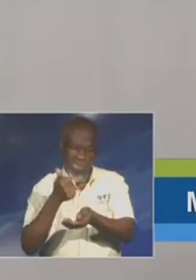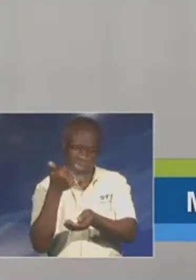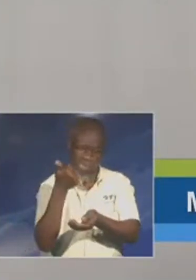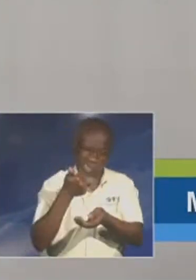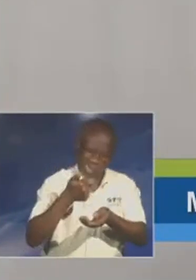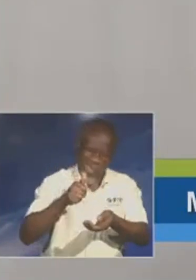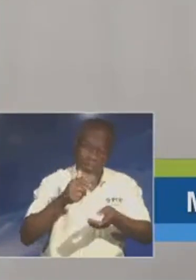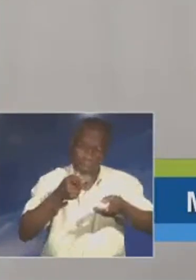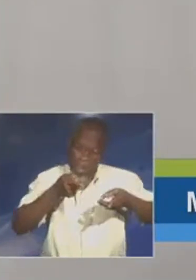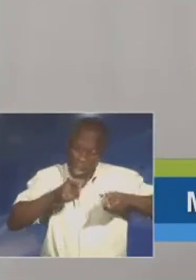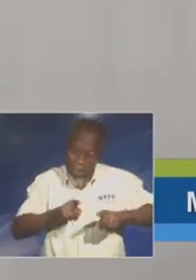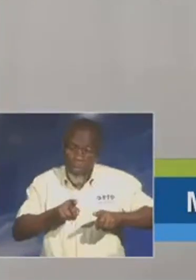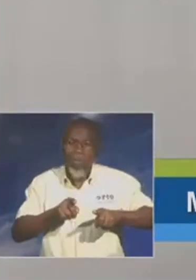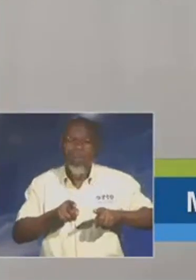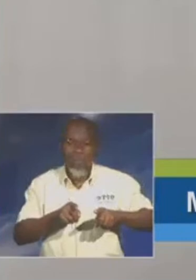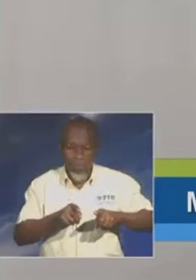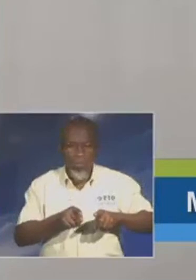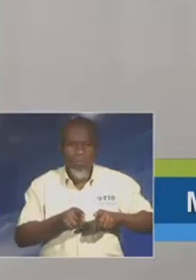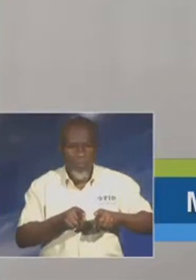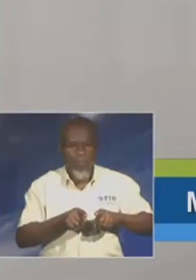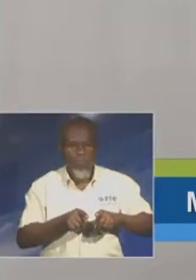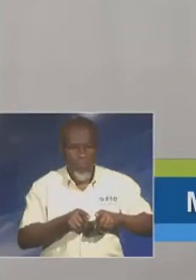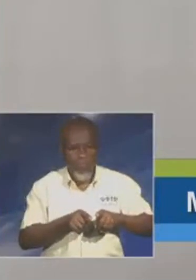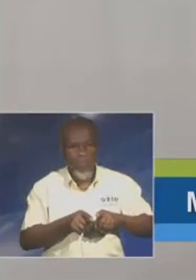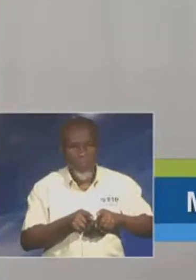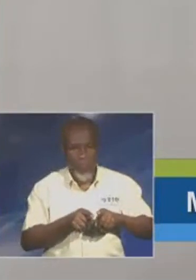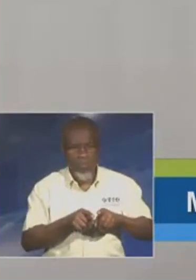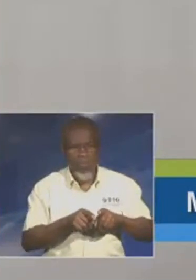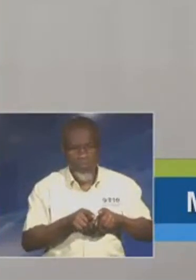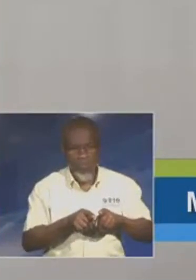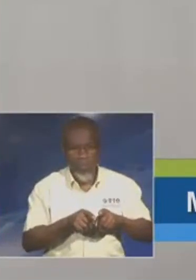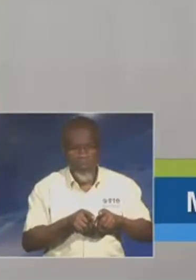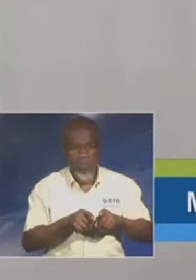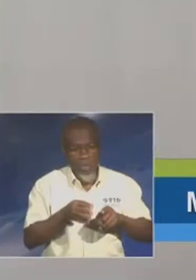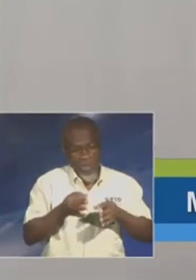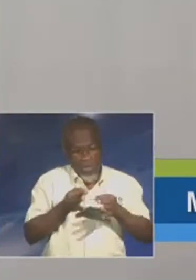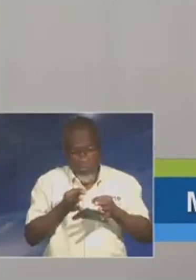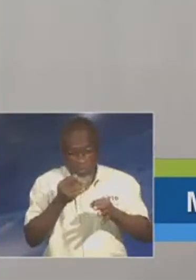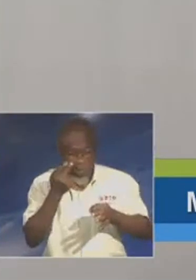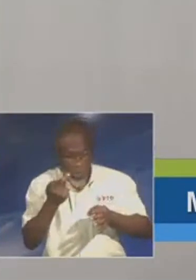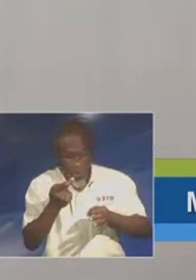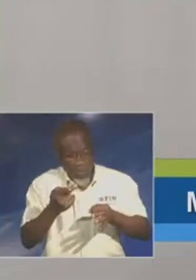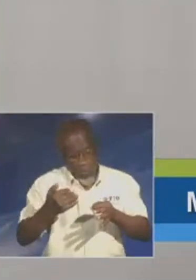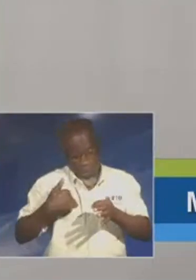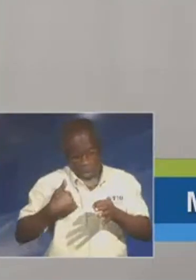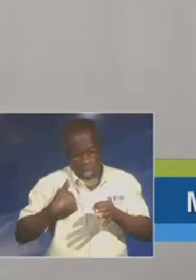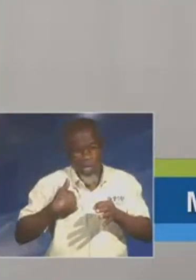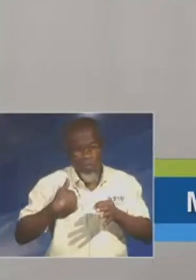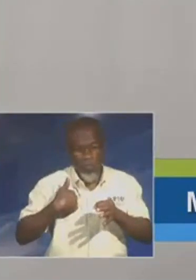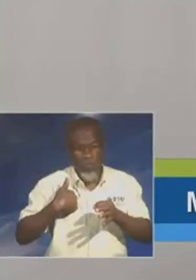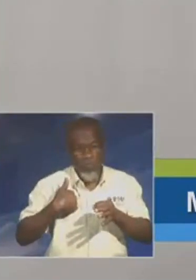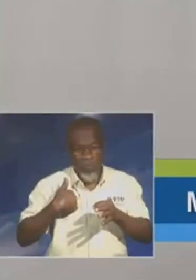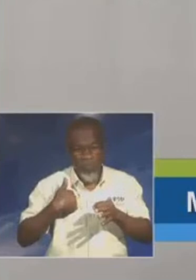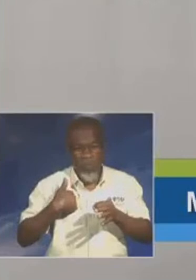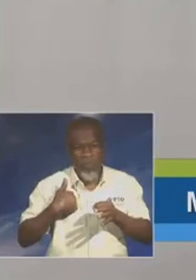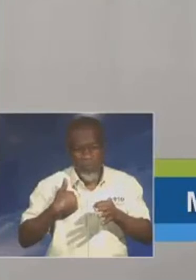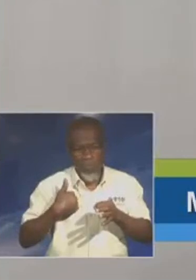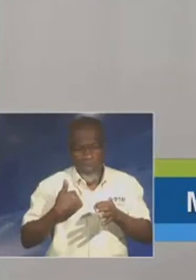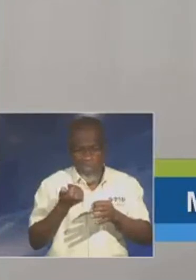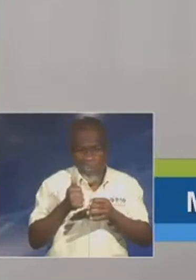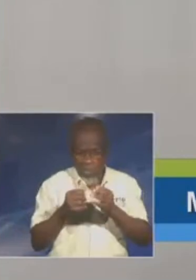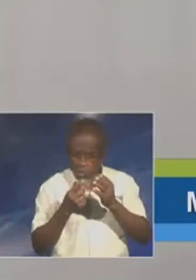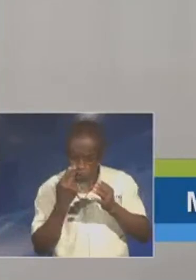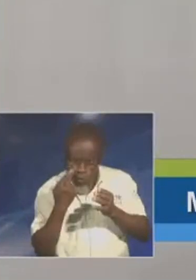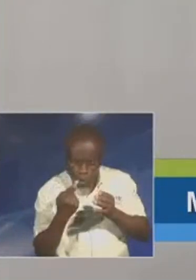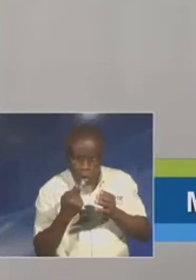that comes forth, he gets involved right away. He'll come out on a weekend to do that heart scan. So I think because all the pediatricians and